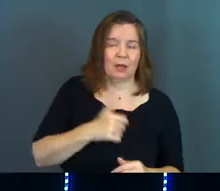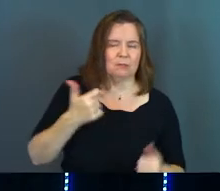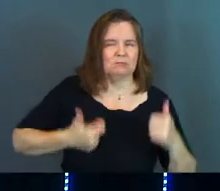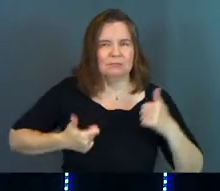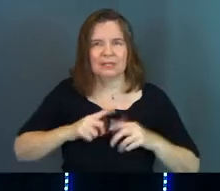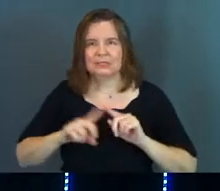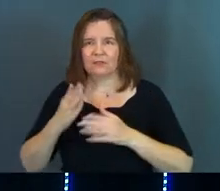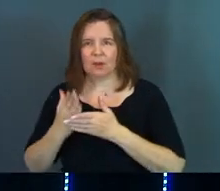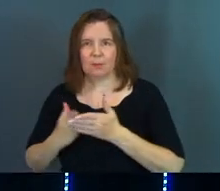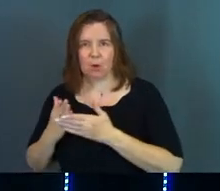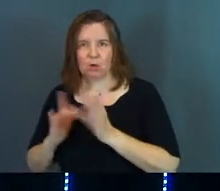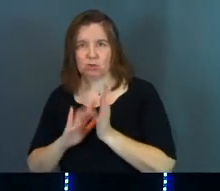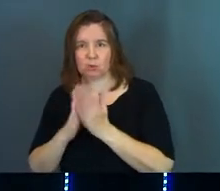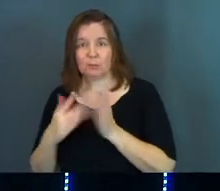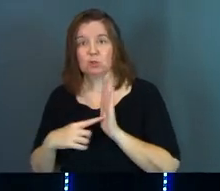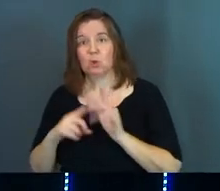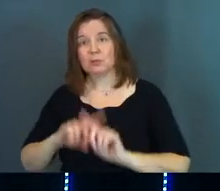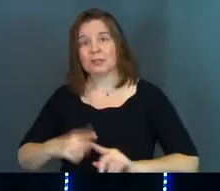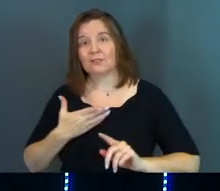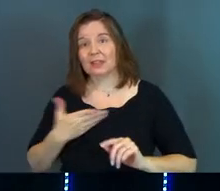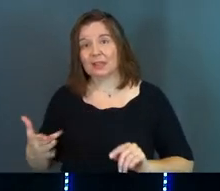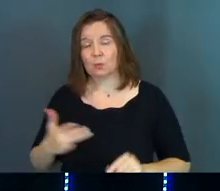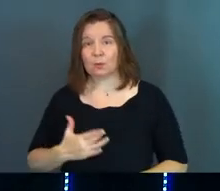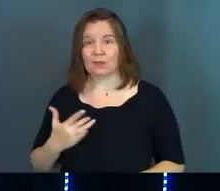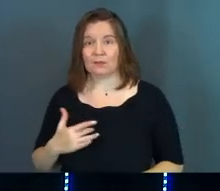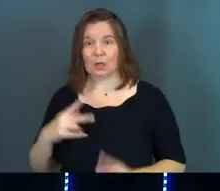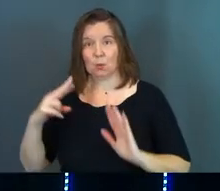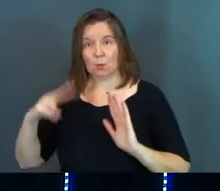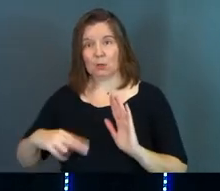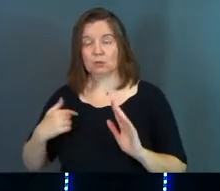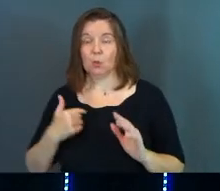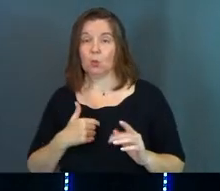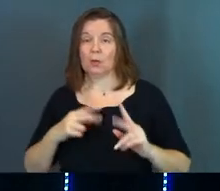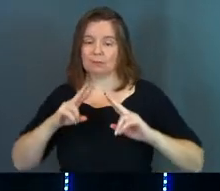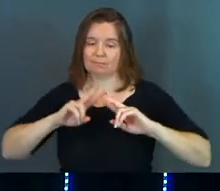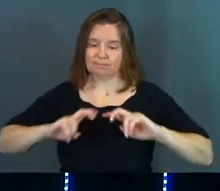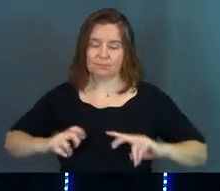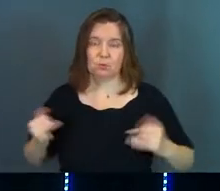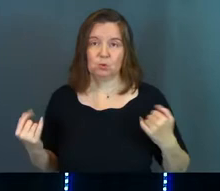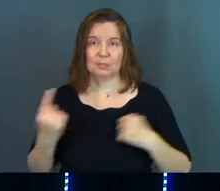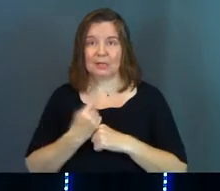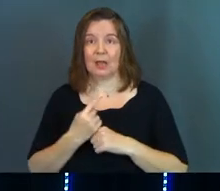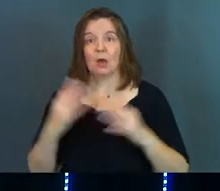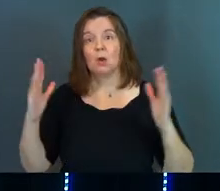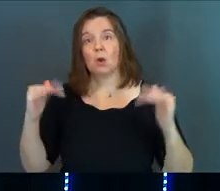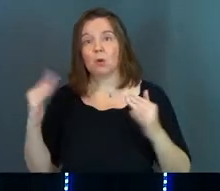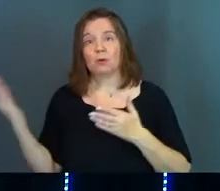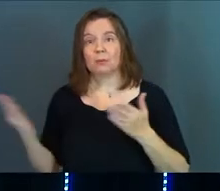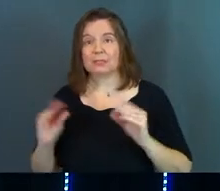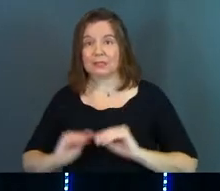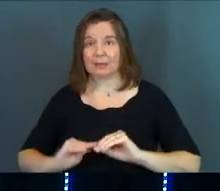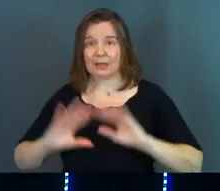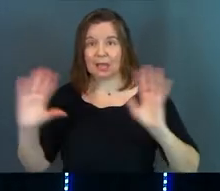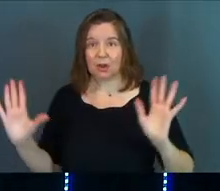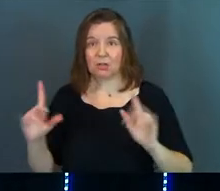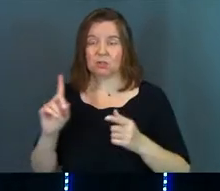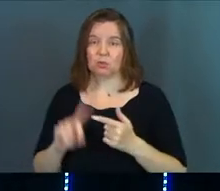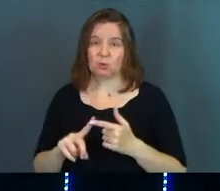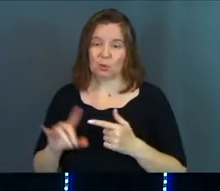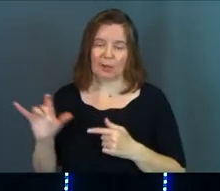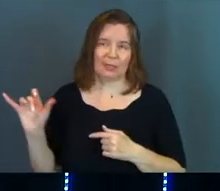and different parts of Scripture show different things is what we feel like when we read them. And so we're going to dig into that today and hopefully bring some clarity